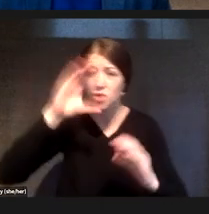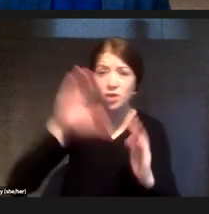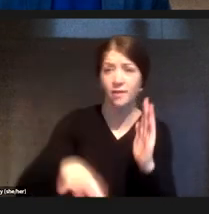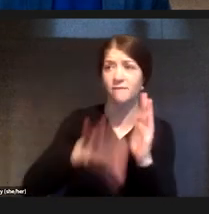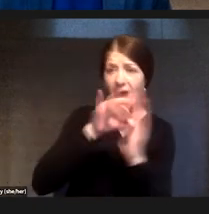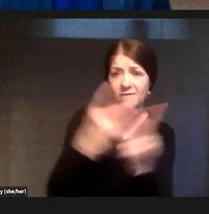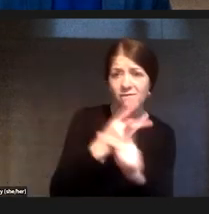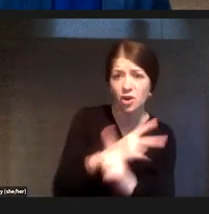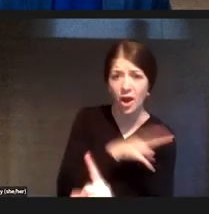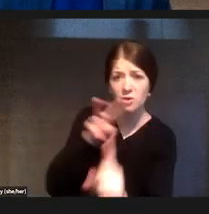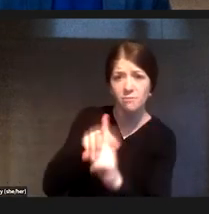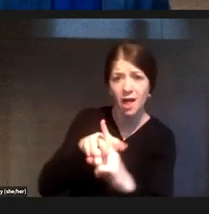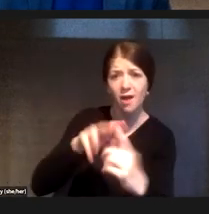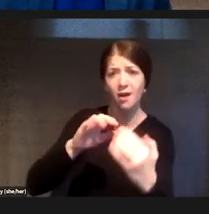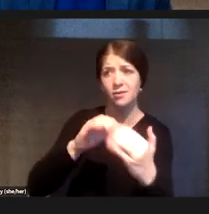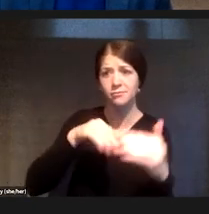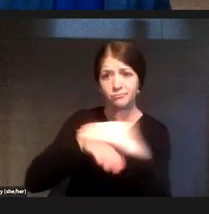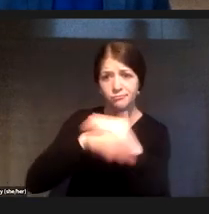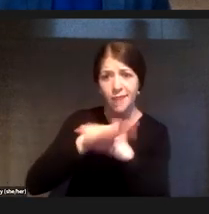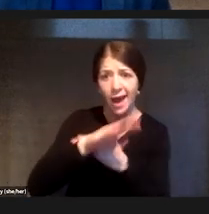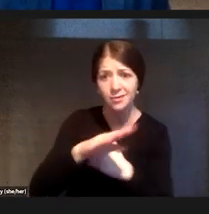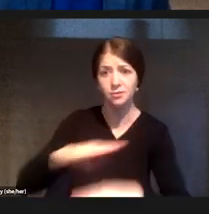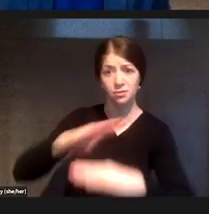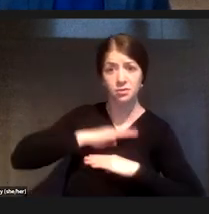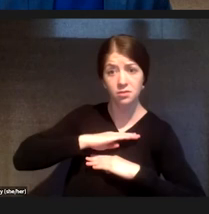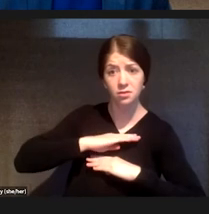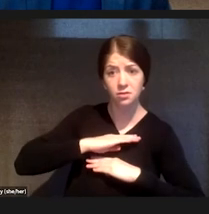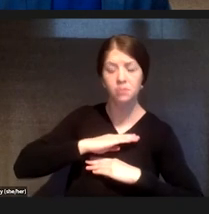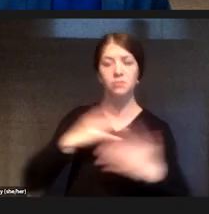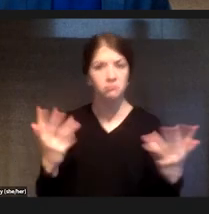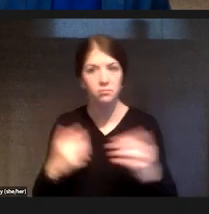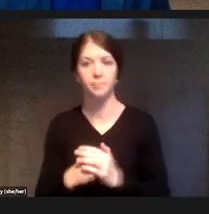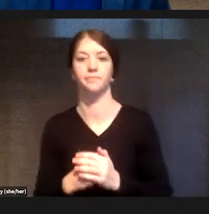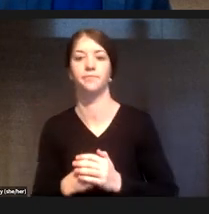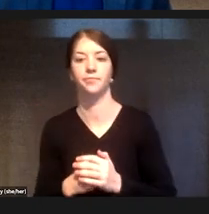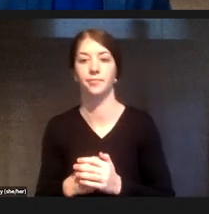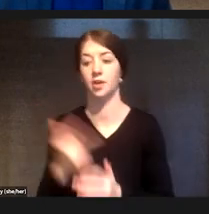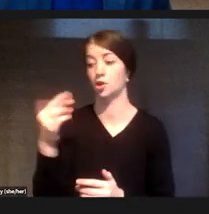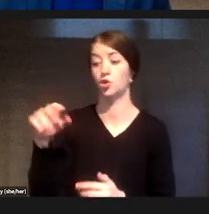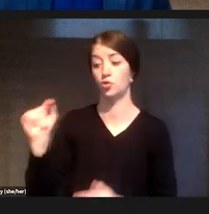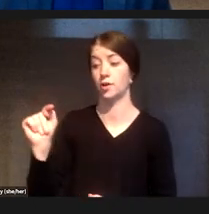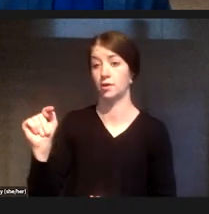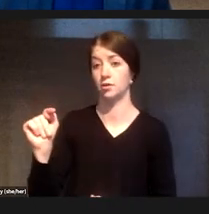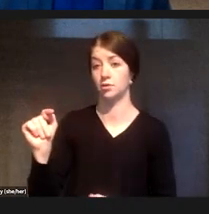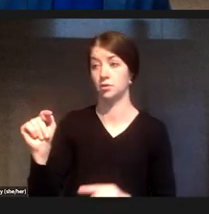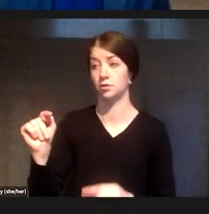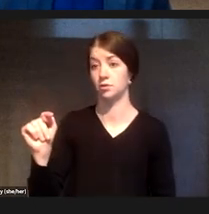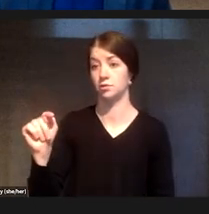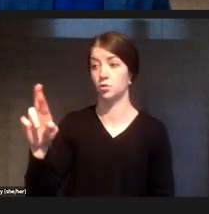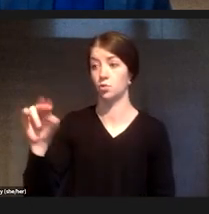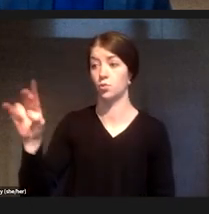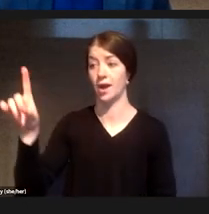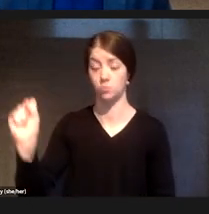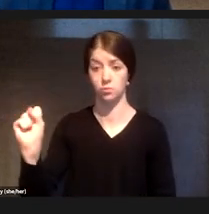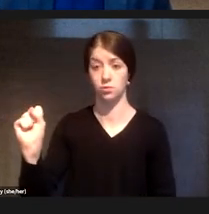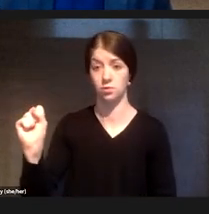me of a story that I was told when I returned to my orthopedic surgery residency and was giving a grand rounds there. One of my orthopedic faculty had